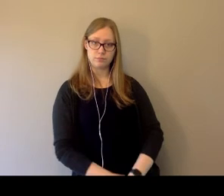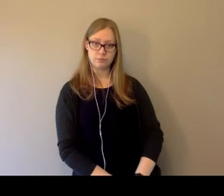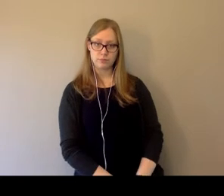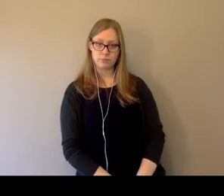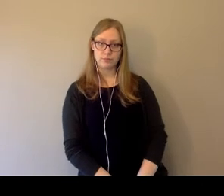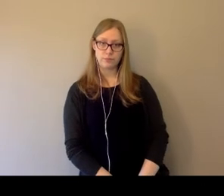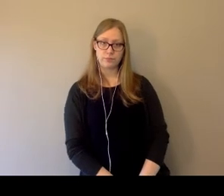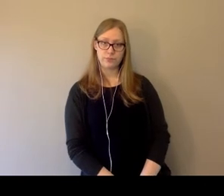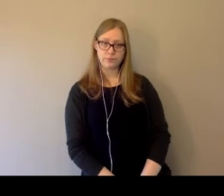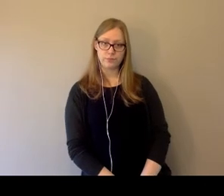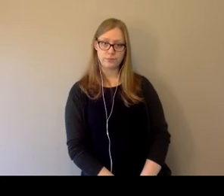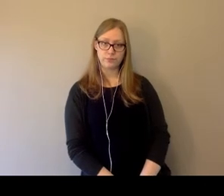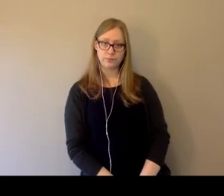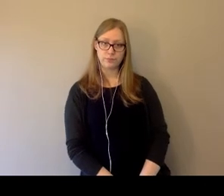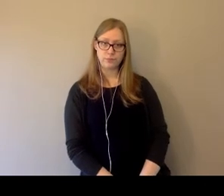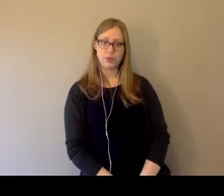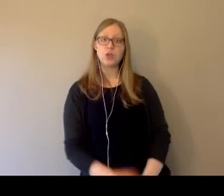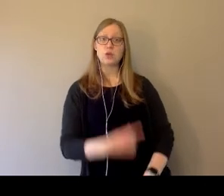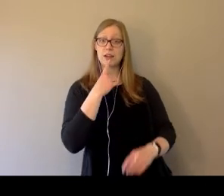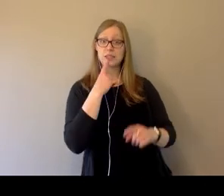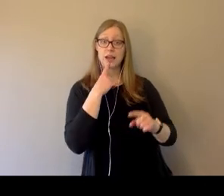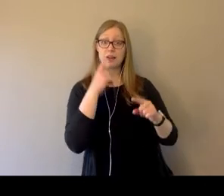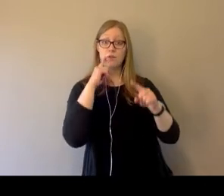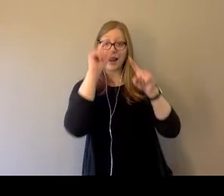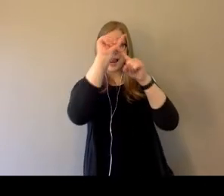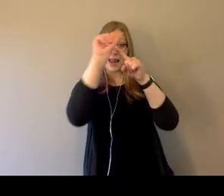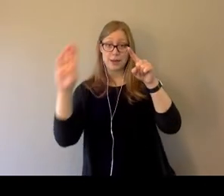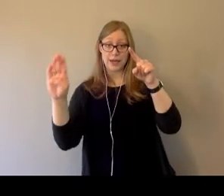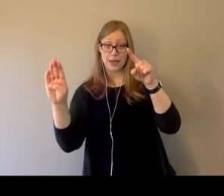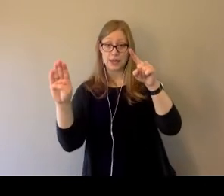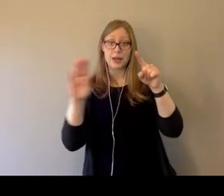EF, and the included angle is congruent. So these are